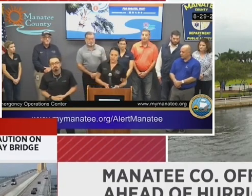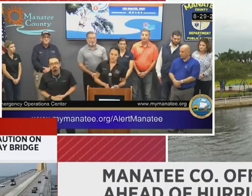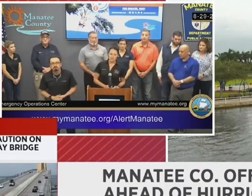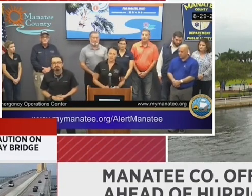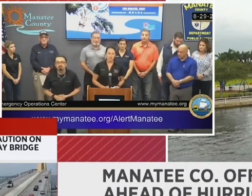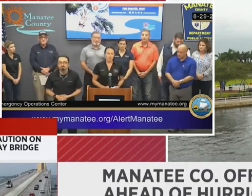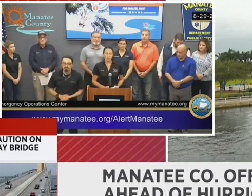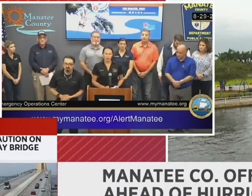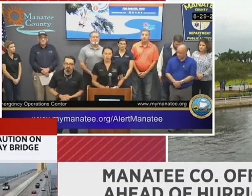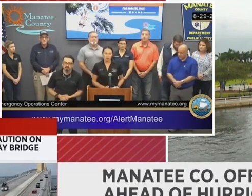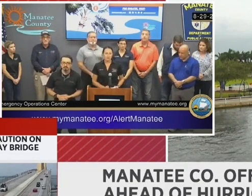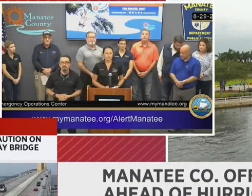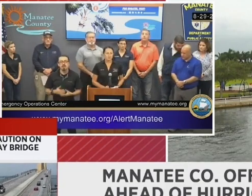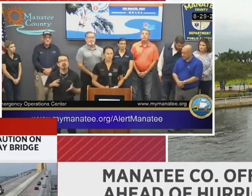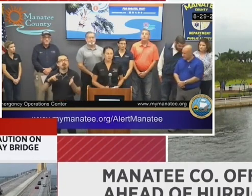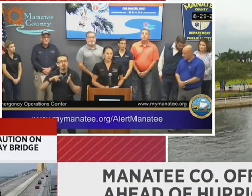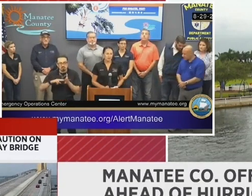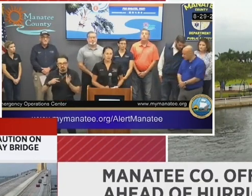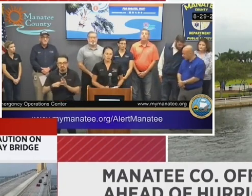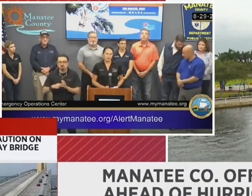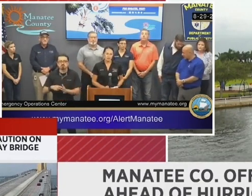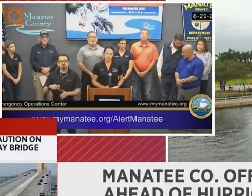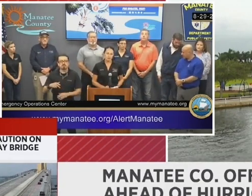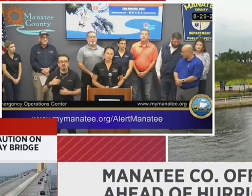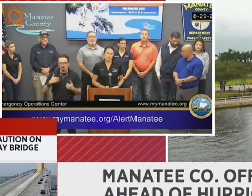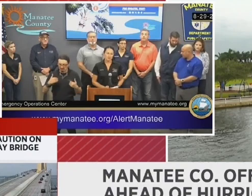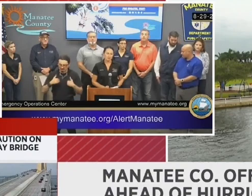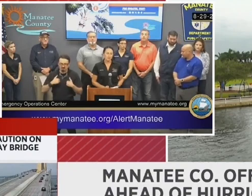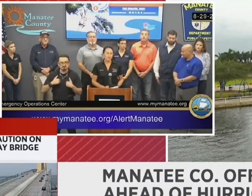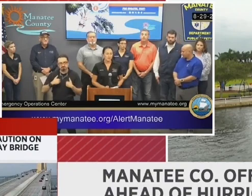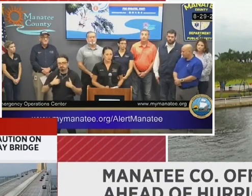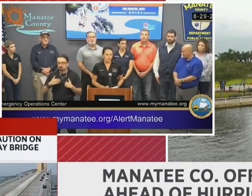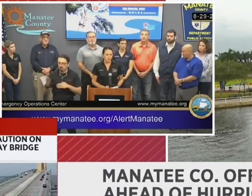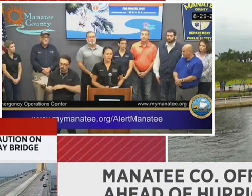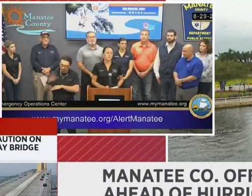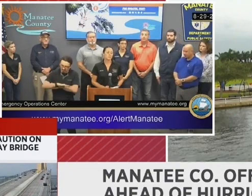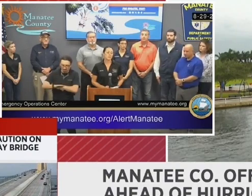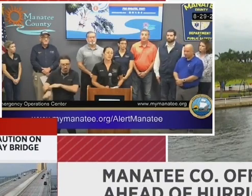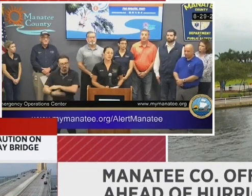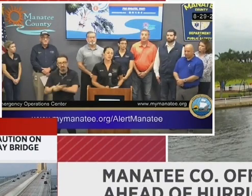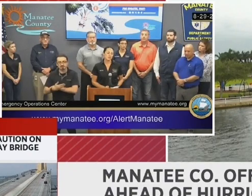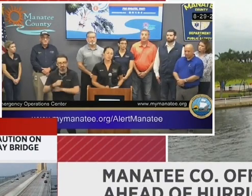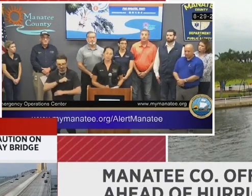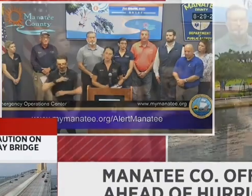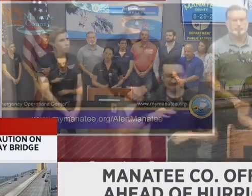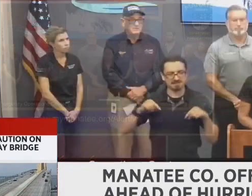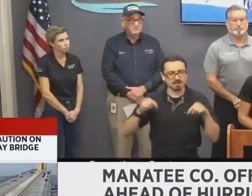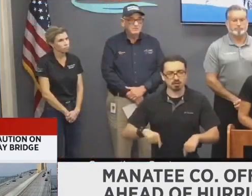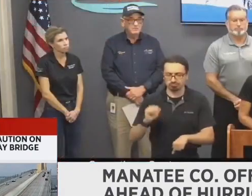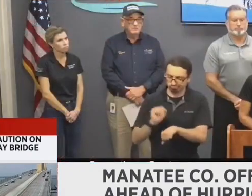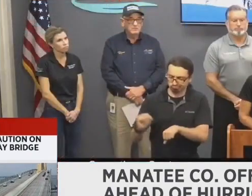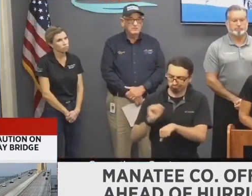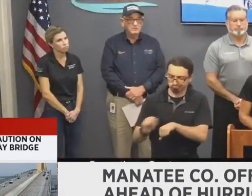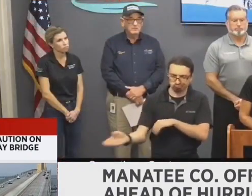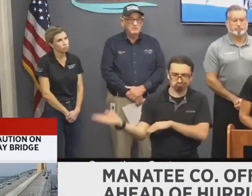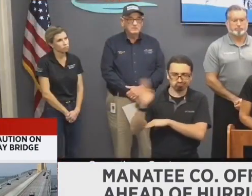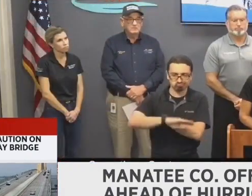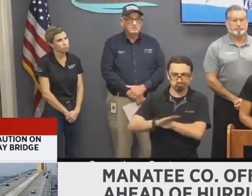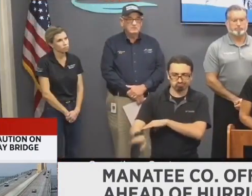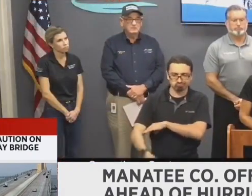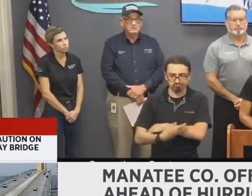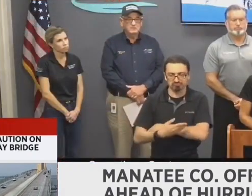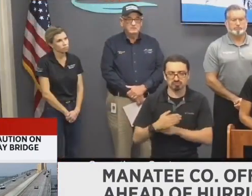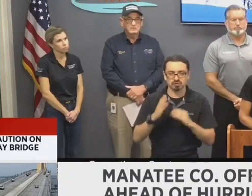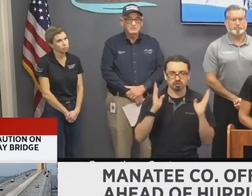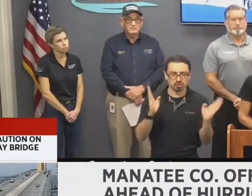office? A level 1 activation is 24-hour staffing, so we've actually been at that level since yesterday. We have 2 shifts, an Alpha Bravo